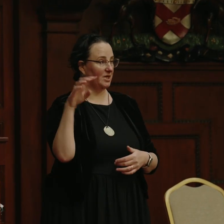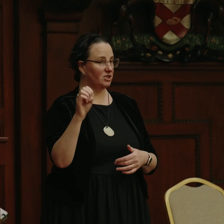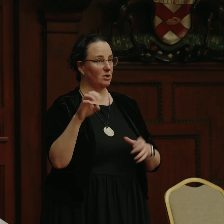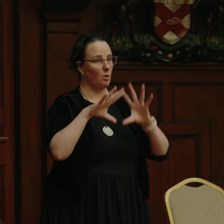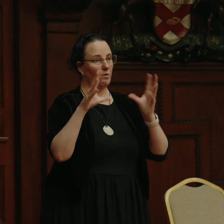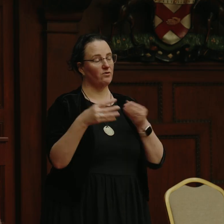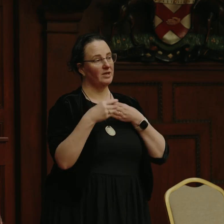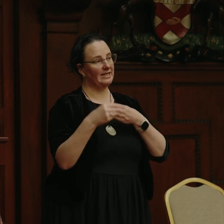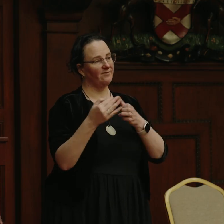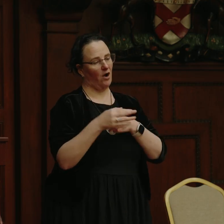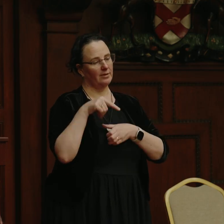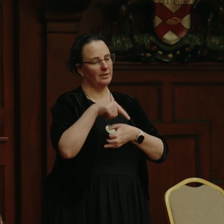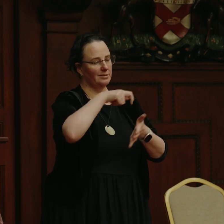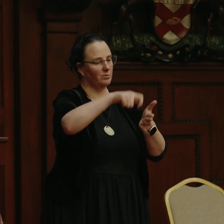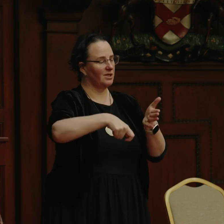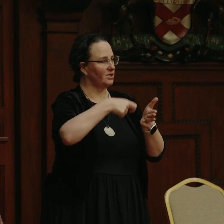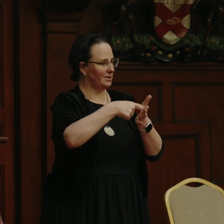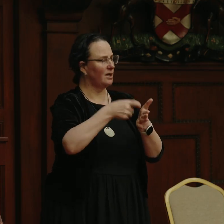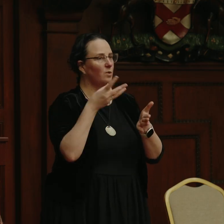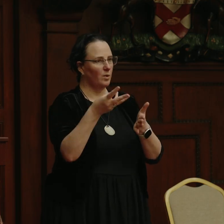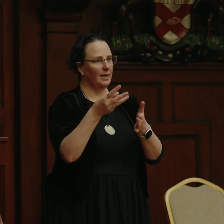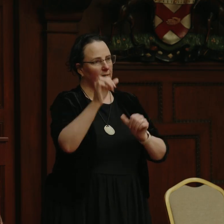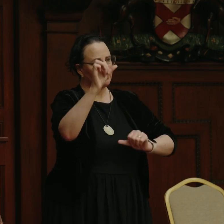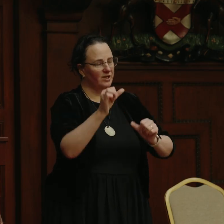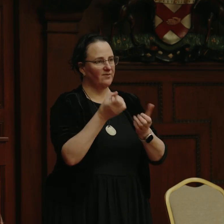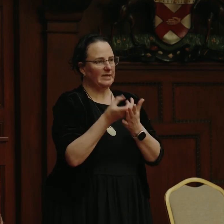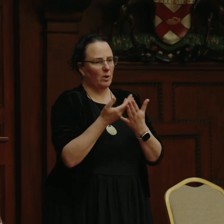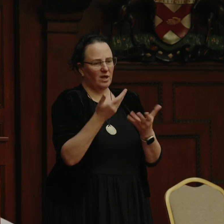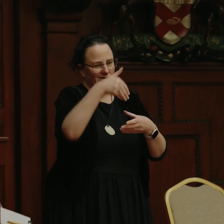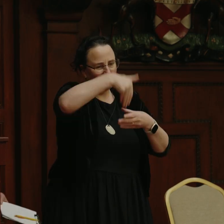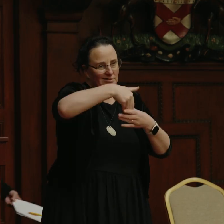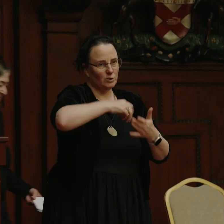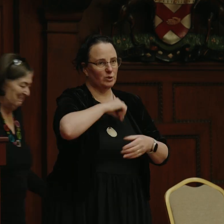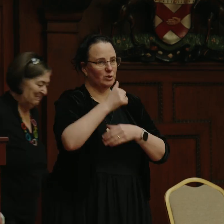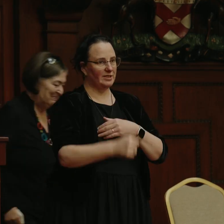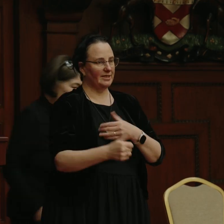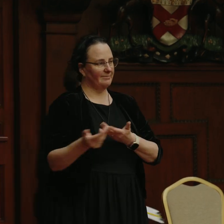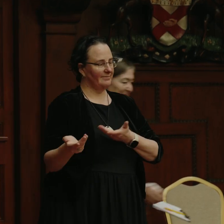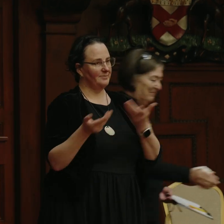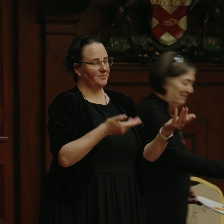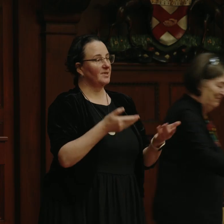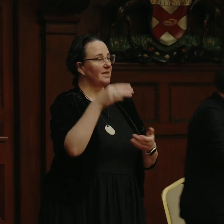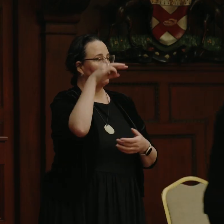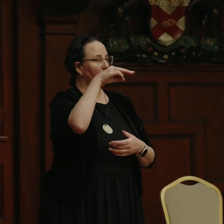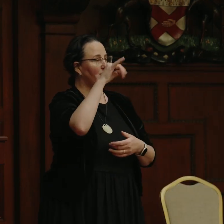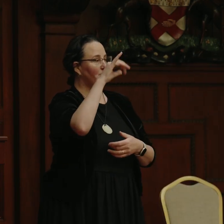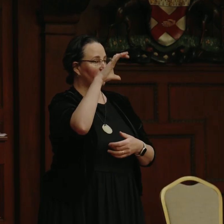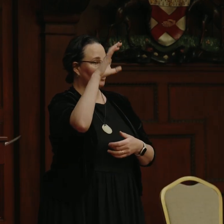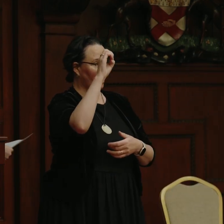overall lead for the project, just to give us a brief few words about the day. Thank you very much. So it's Prof. Michelle Flood.